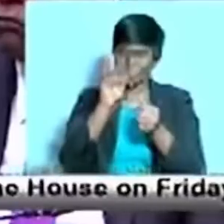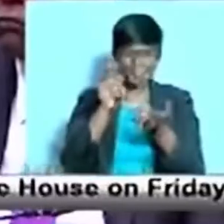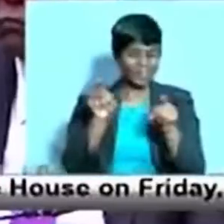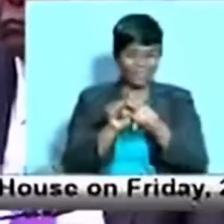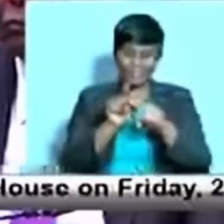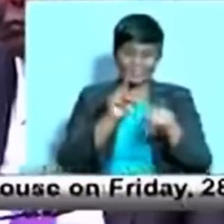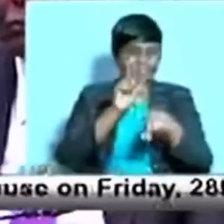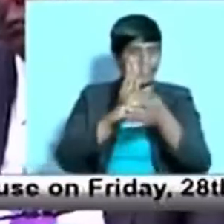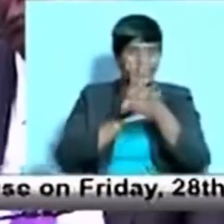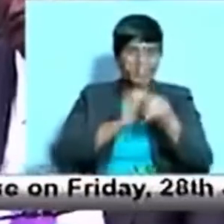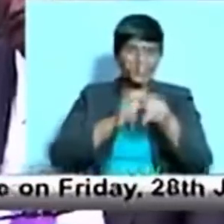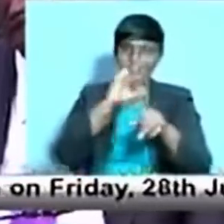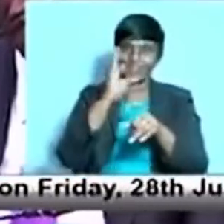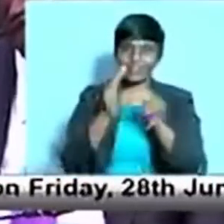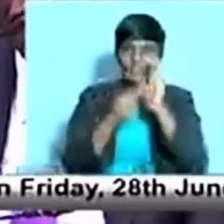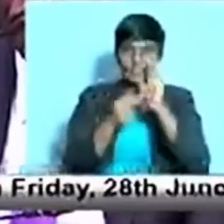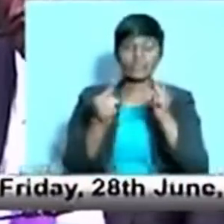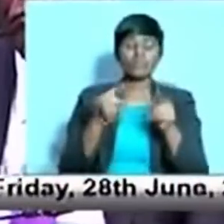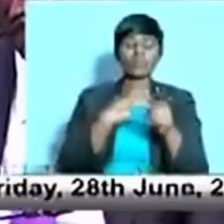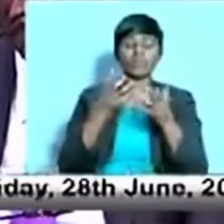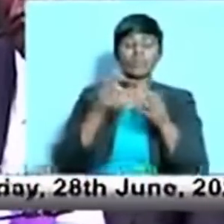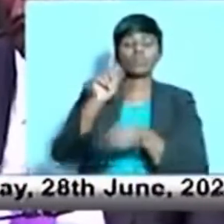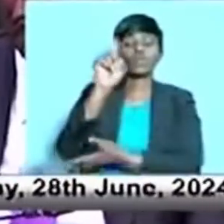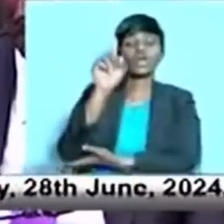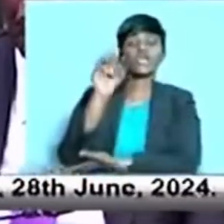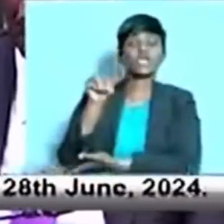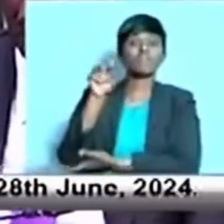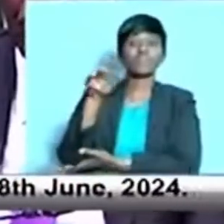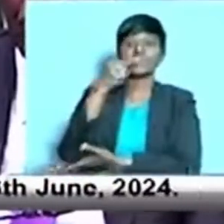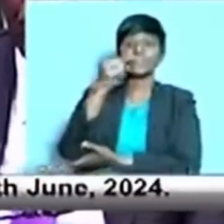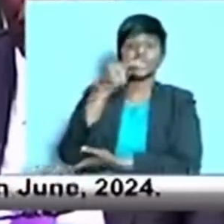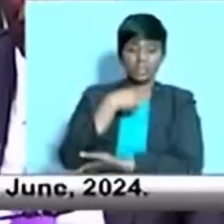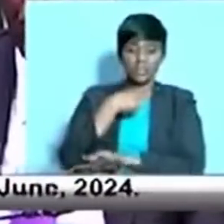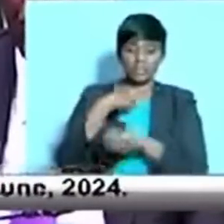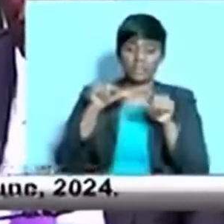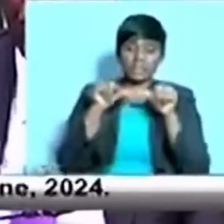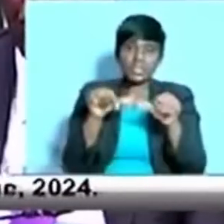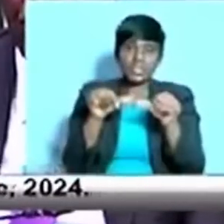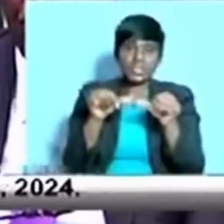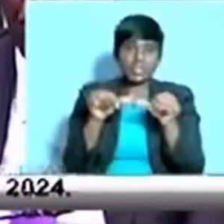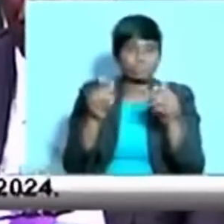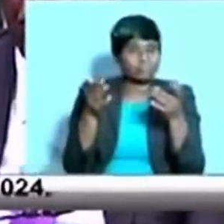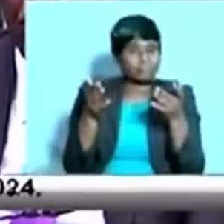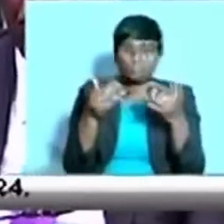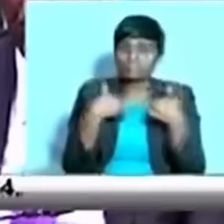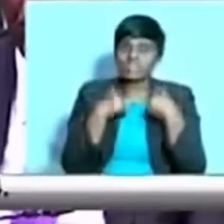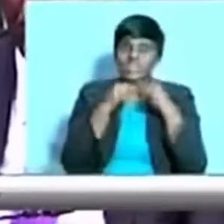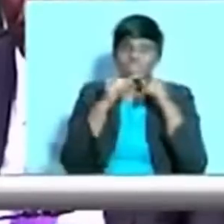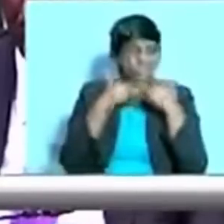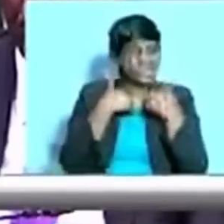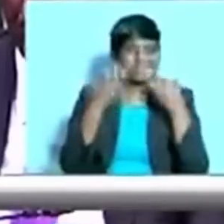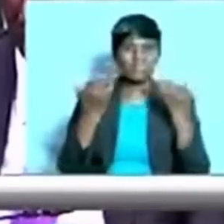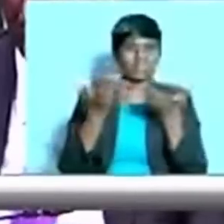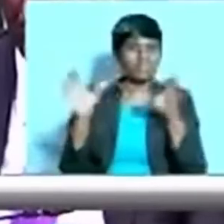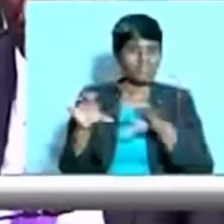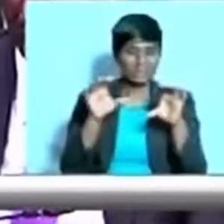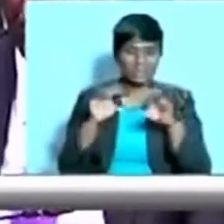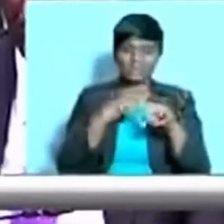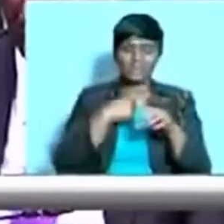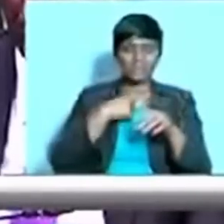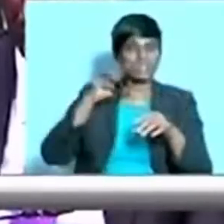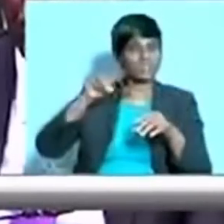came. I want one MP who can say, I'm still docile, I don't have anything to do as an